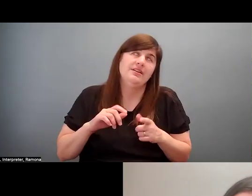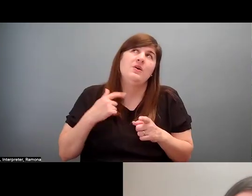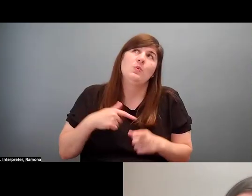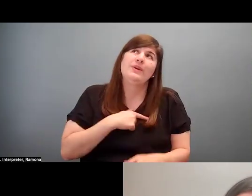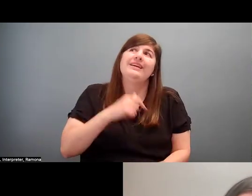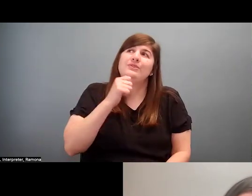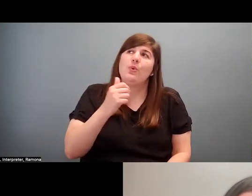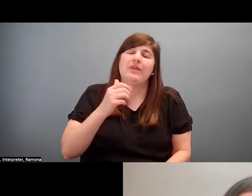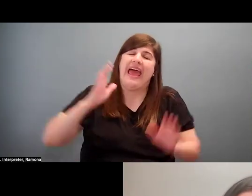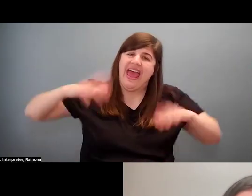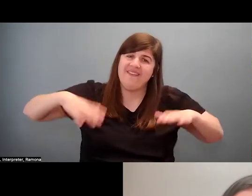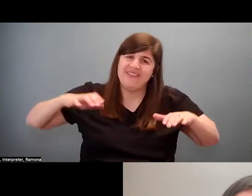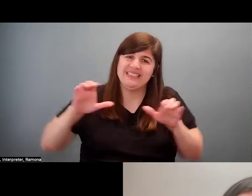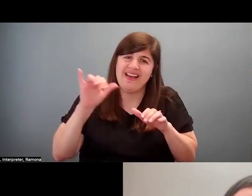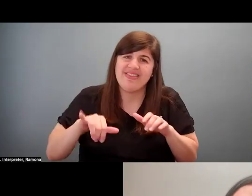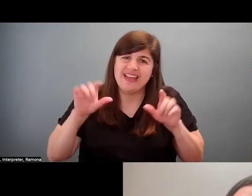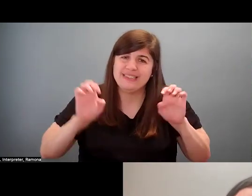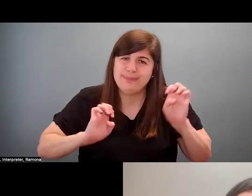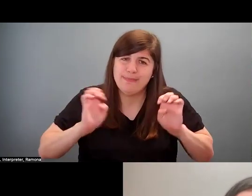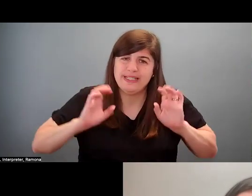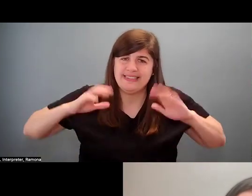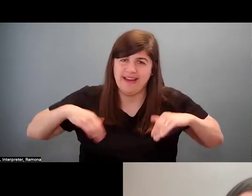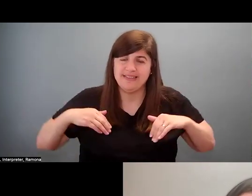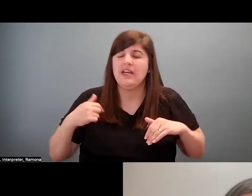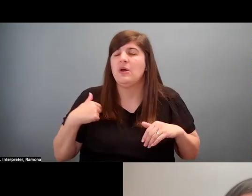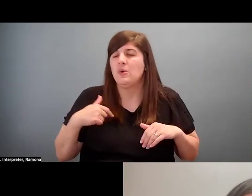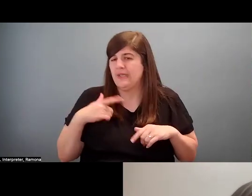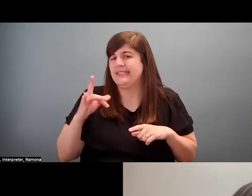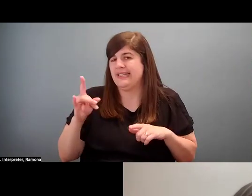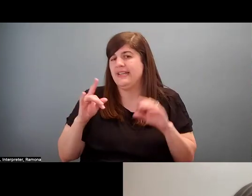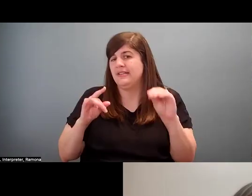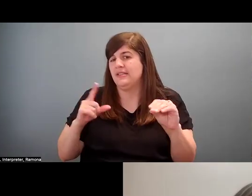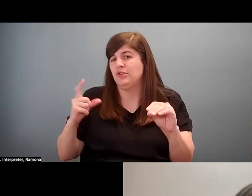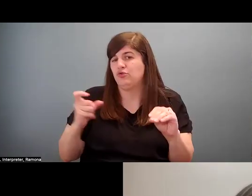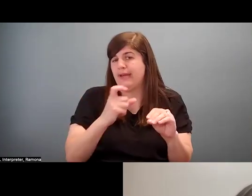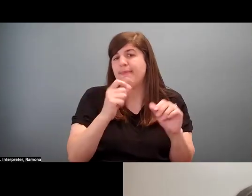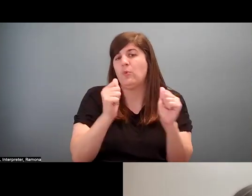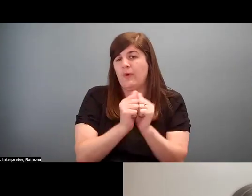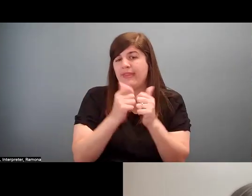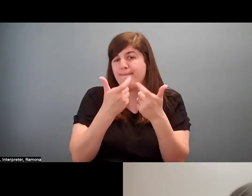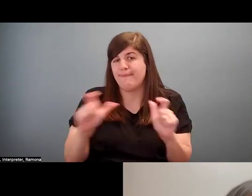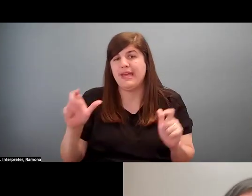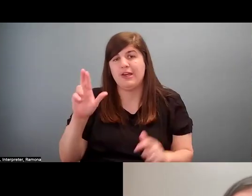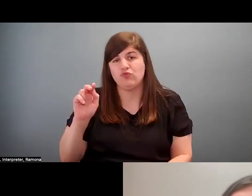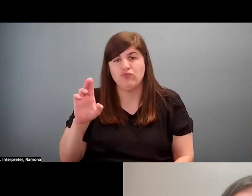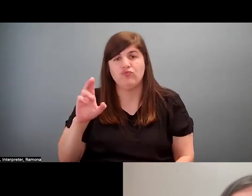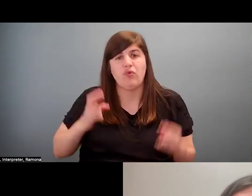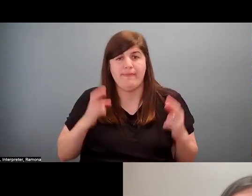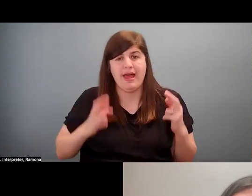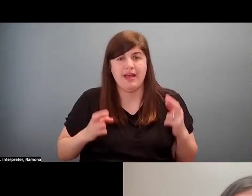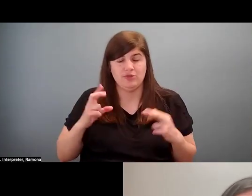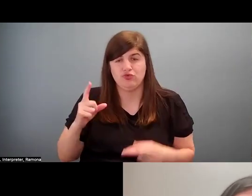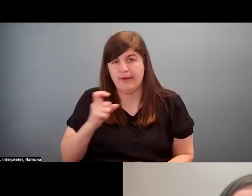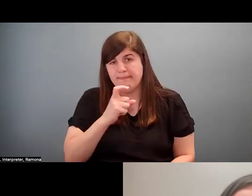we have not done that yet. The one thing we have done is put shrimp in with the big robot shrimp. Uh-huh. They don't seem